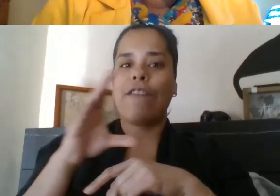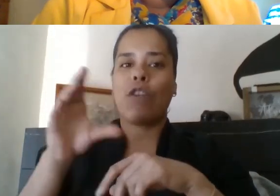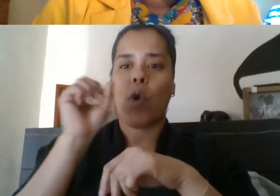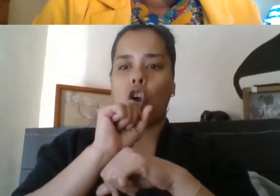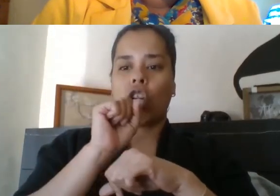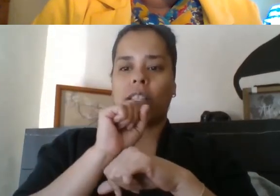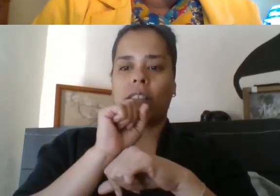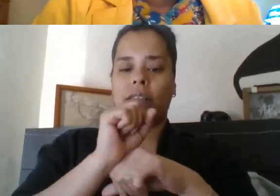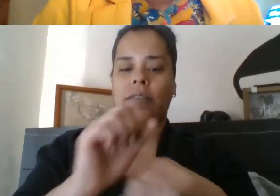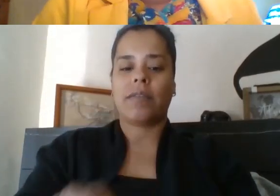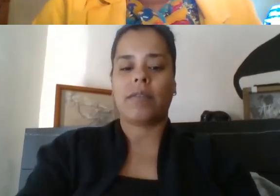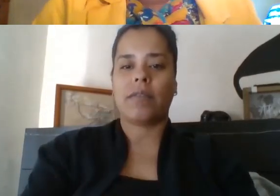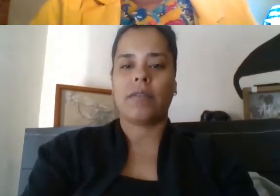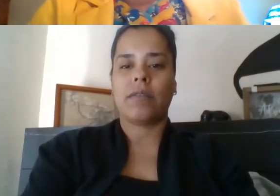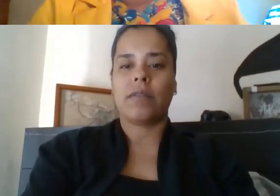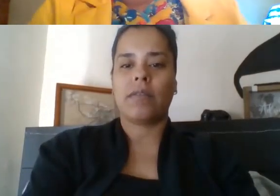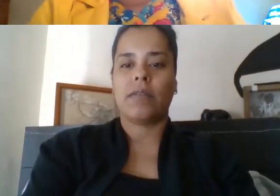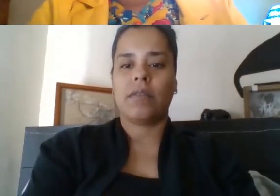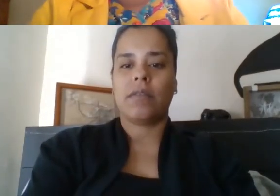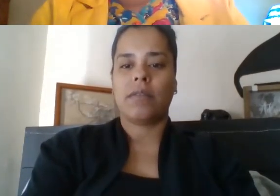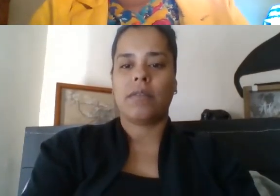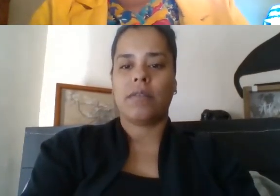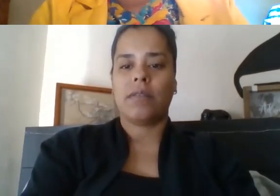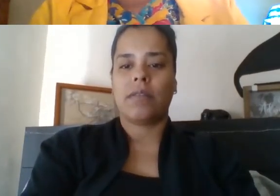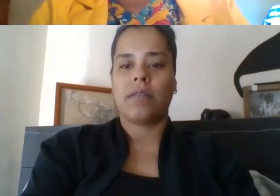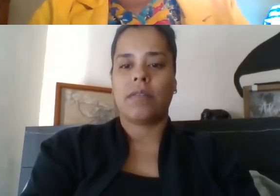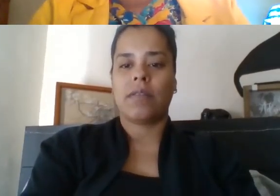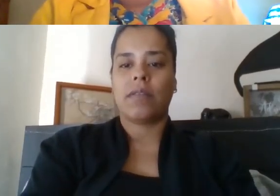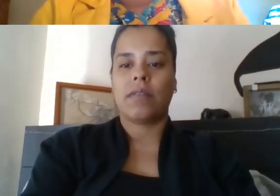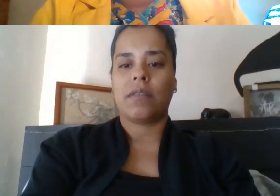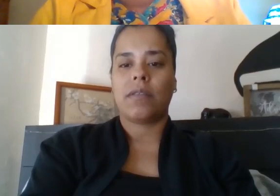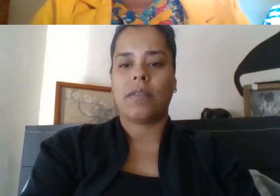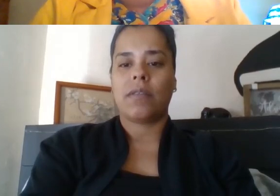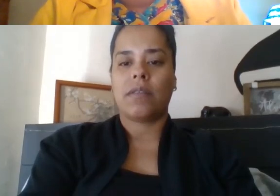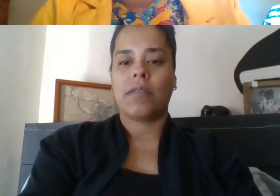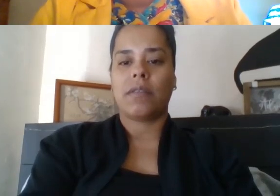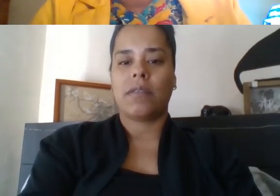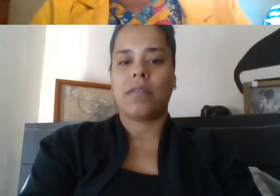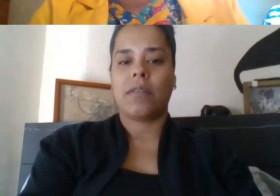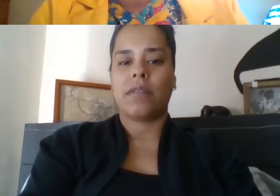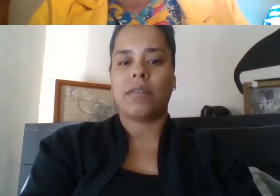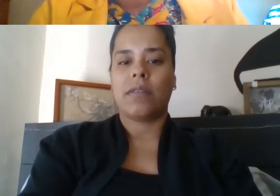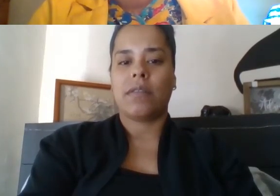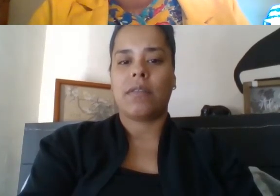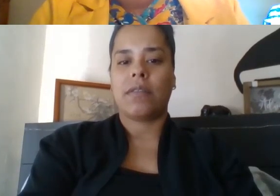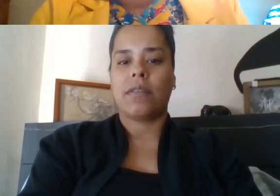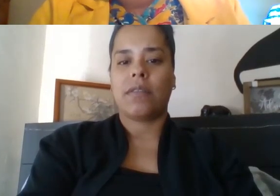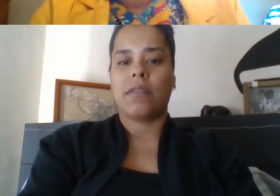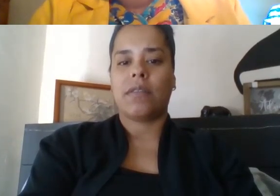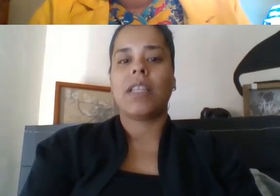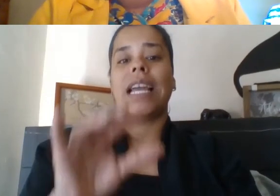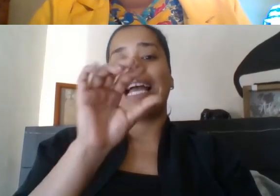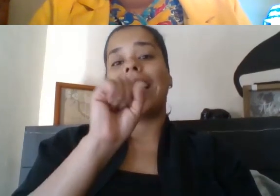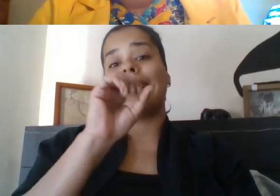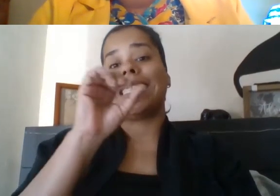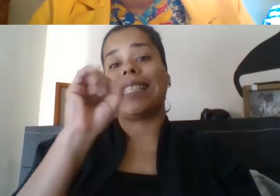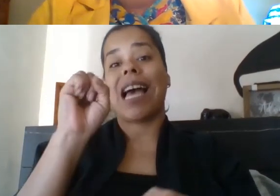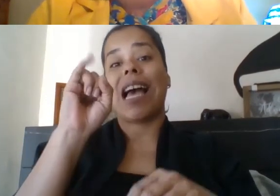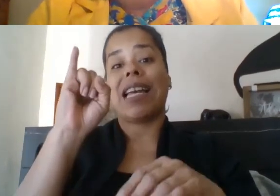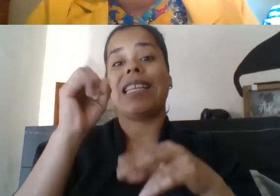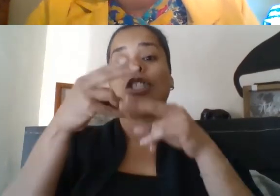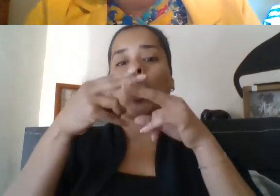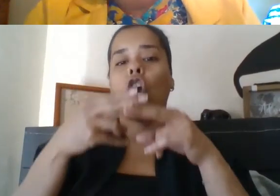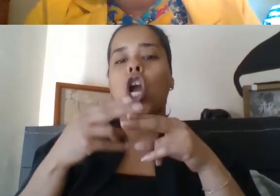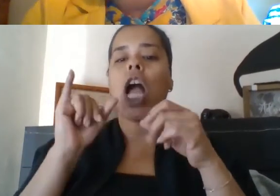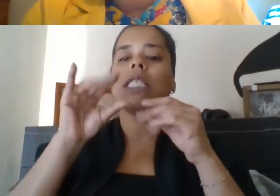employed? Well, SSI is considered a supplemental income.